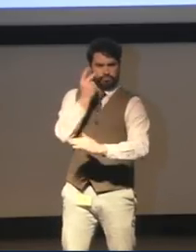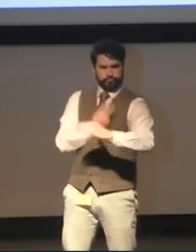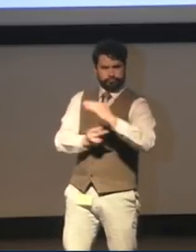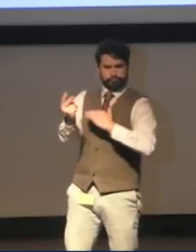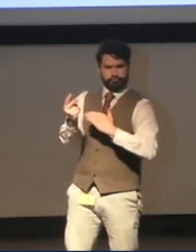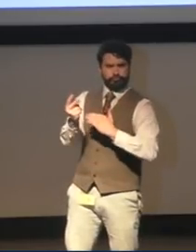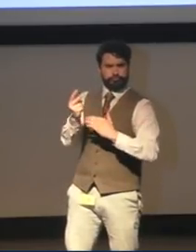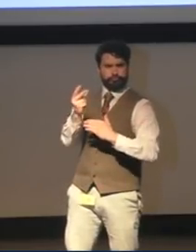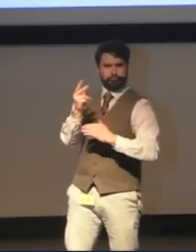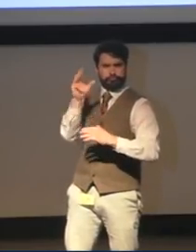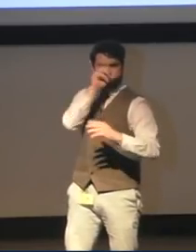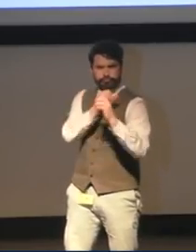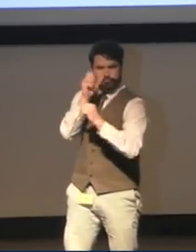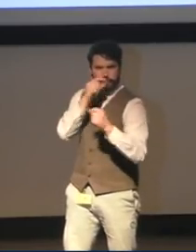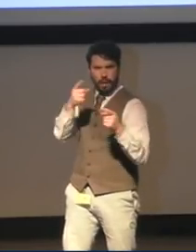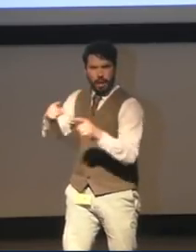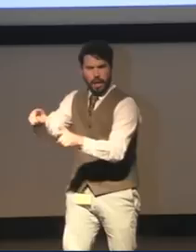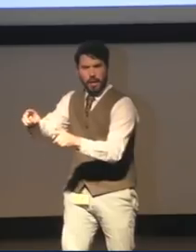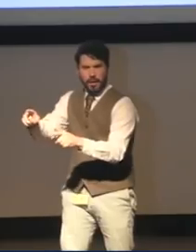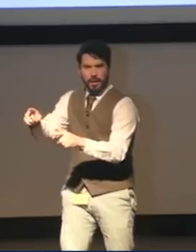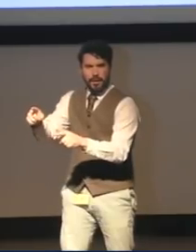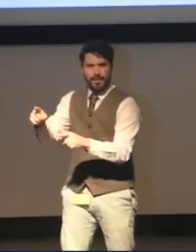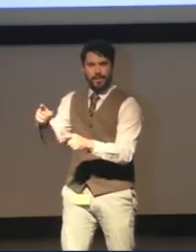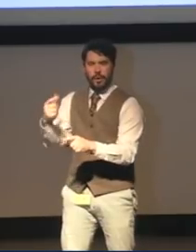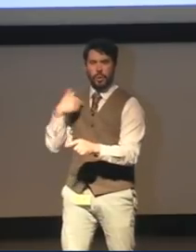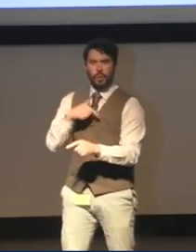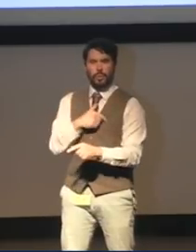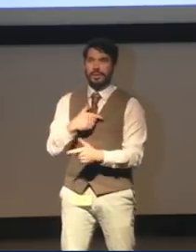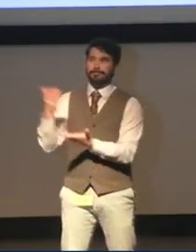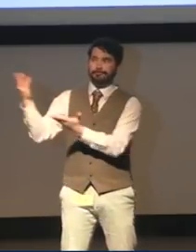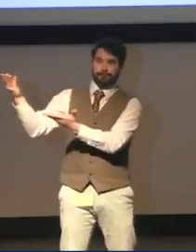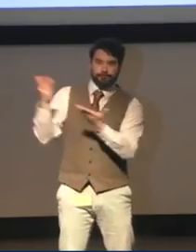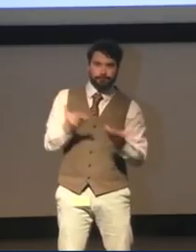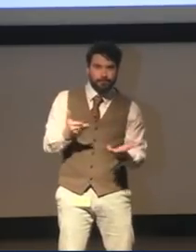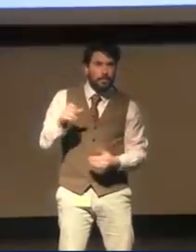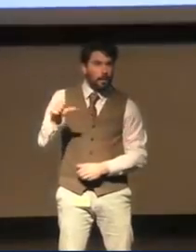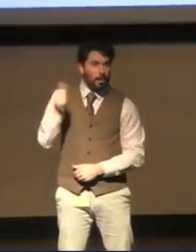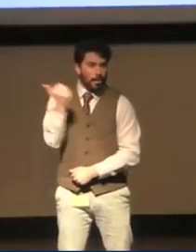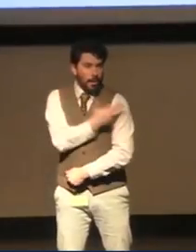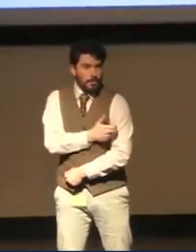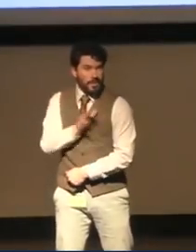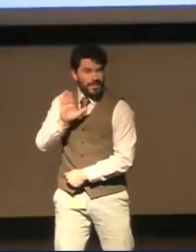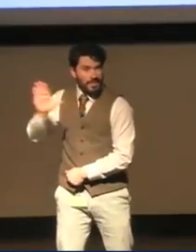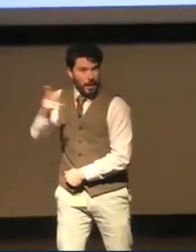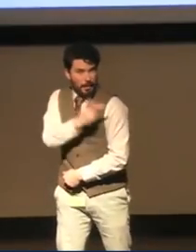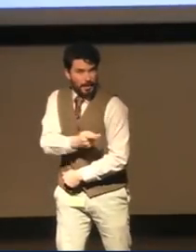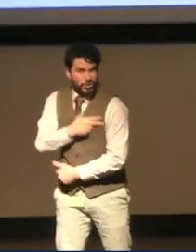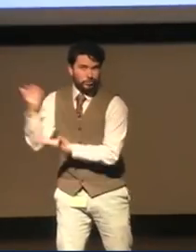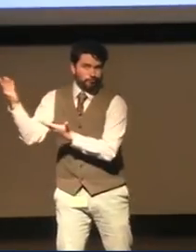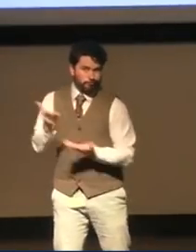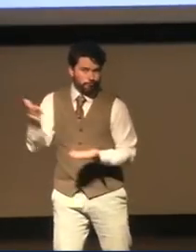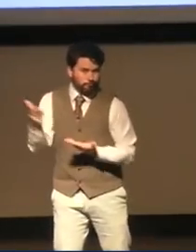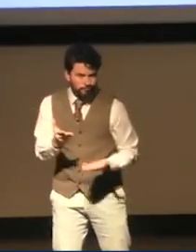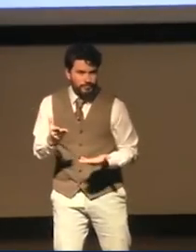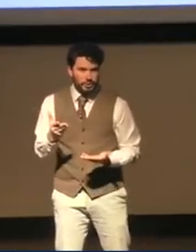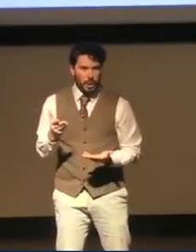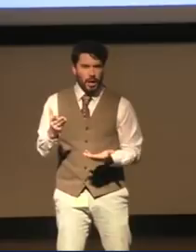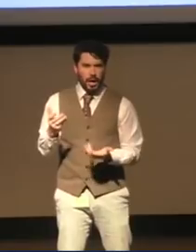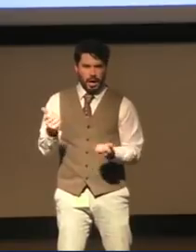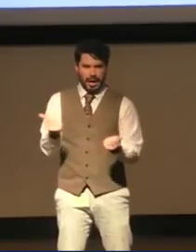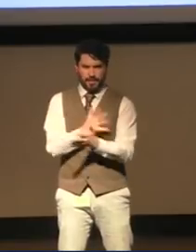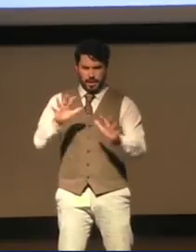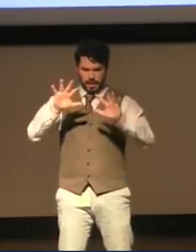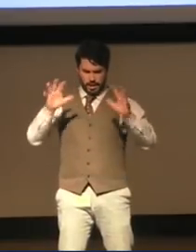we see for the future, and kind of how transfer patients and other things have contributed to that. So you've seen these